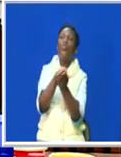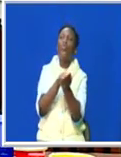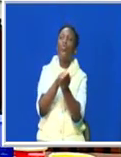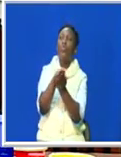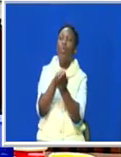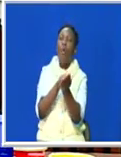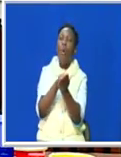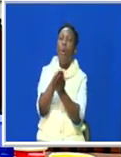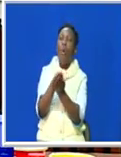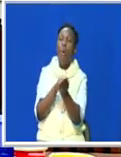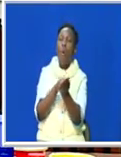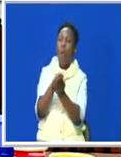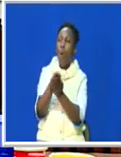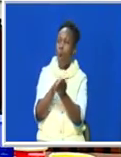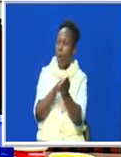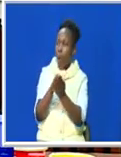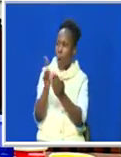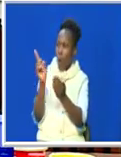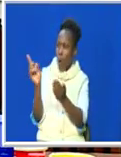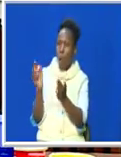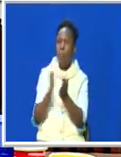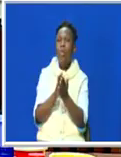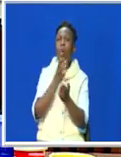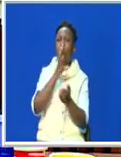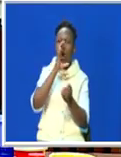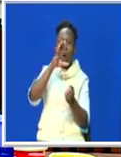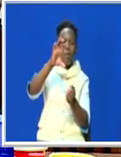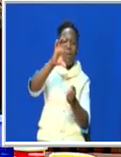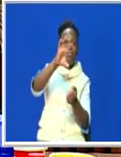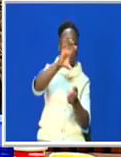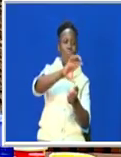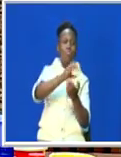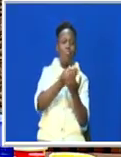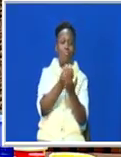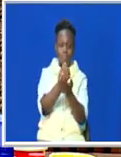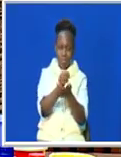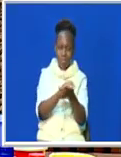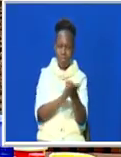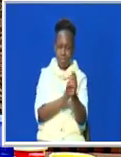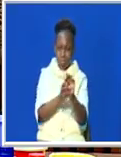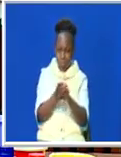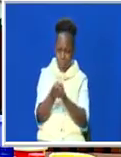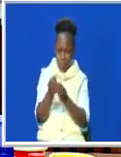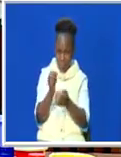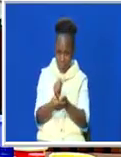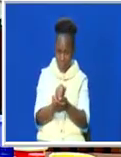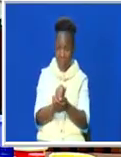soap and running water. You can also use